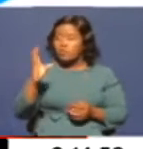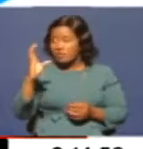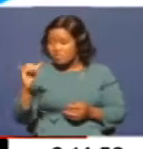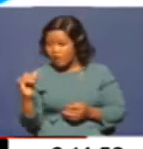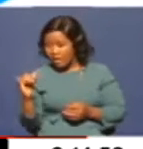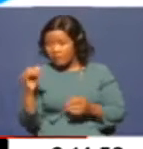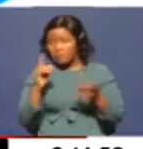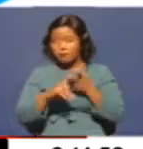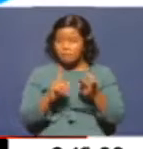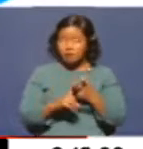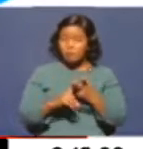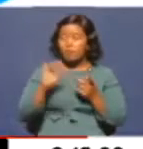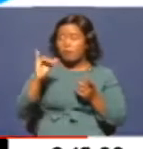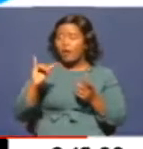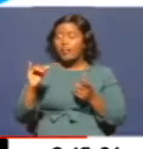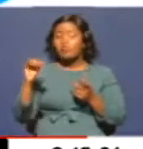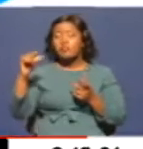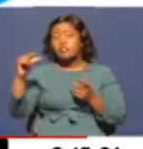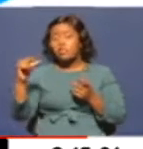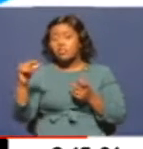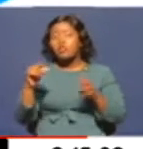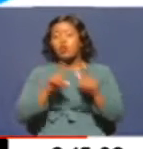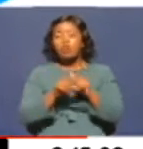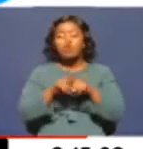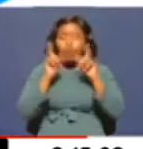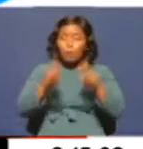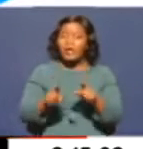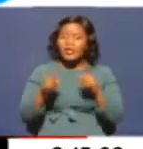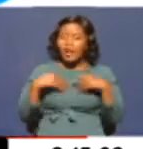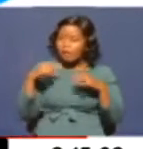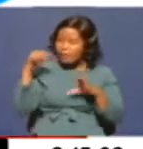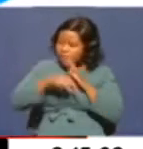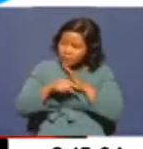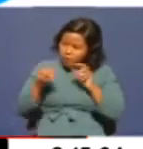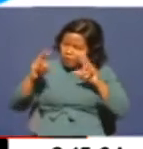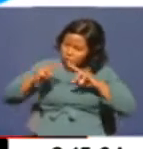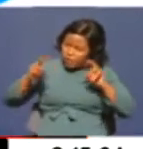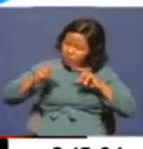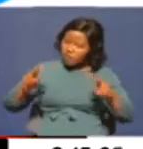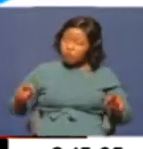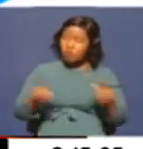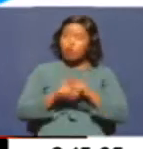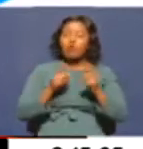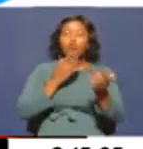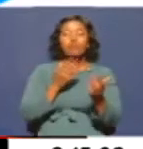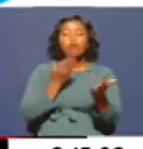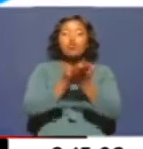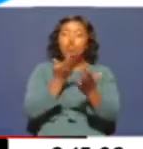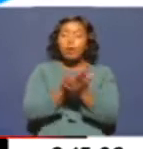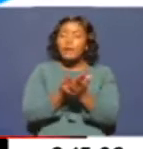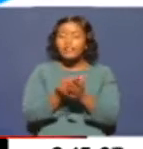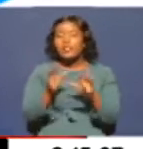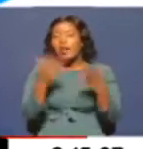the Inspector General of Police, undertake proper investigations and recommend proper prosecution to the Director of